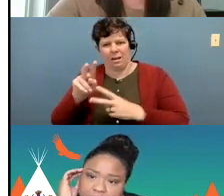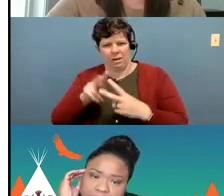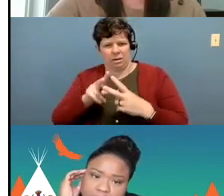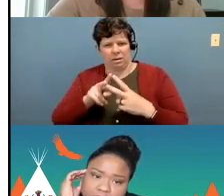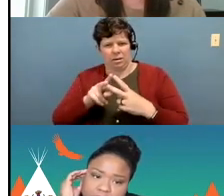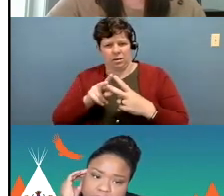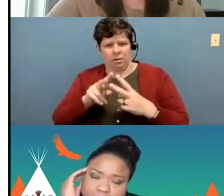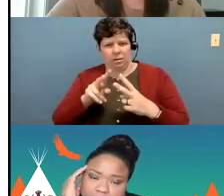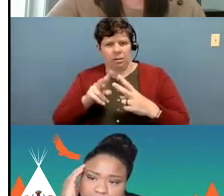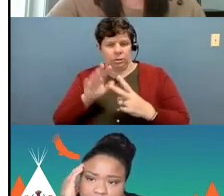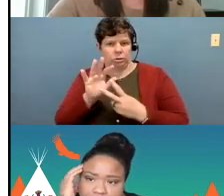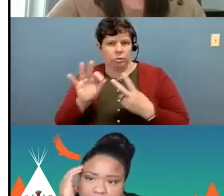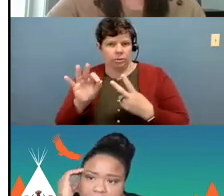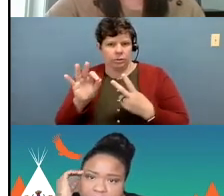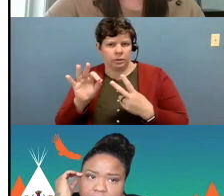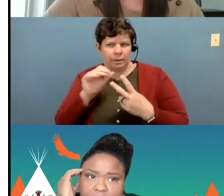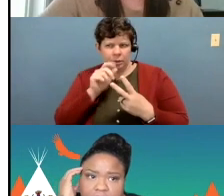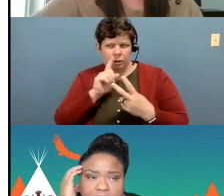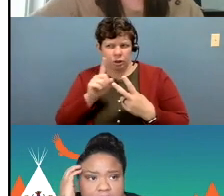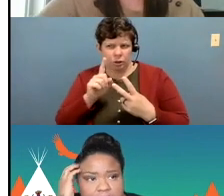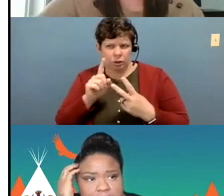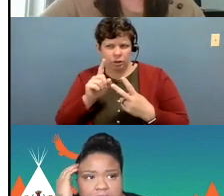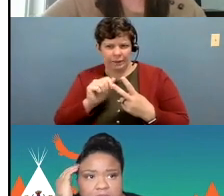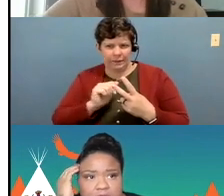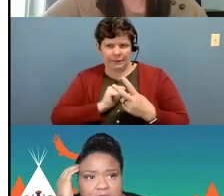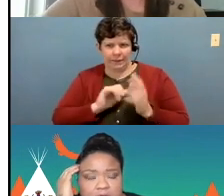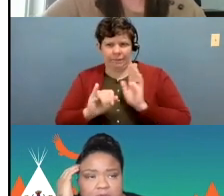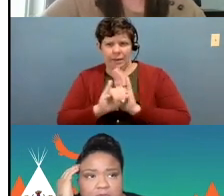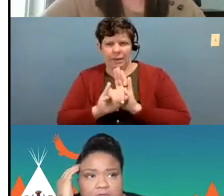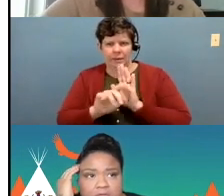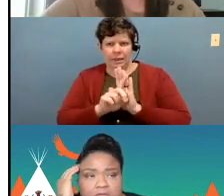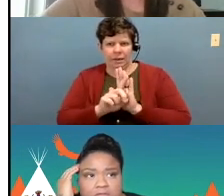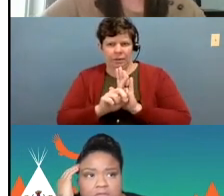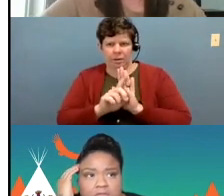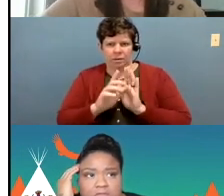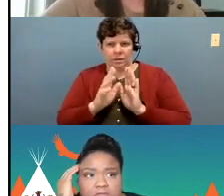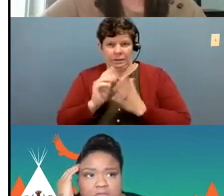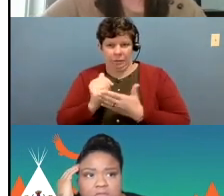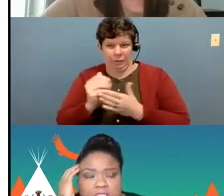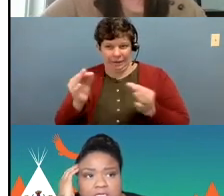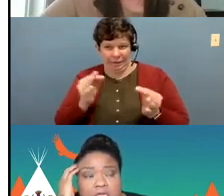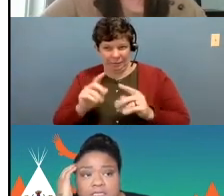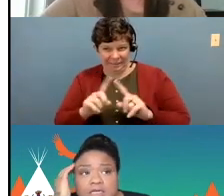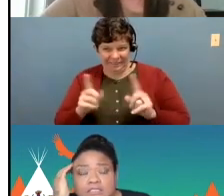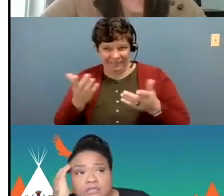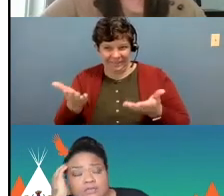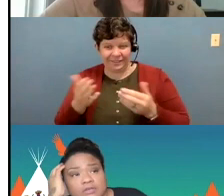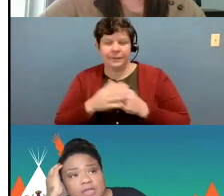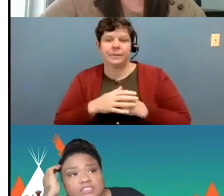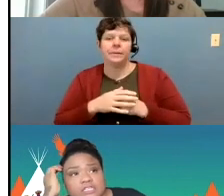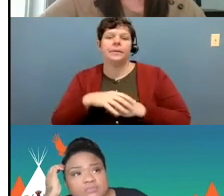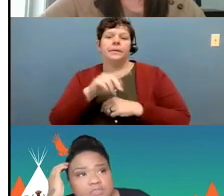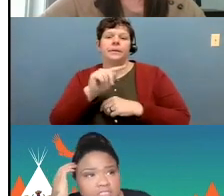those are the 2 options. So I guess I don't know if there's a self-identify option. Maybe you can help explain. Yeah. So